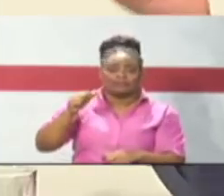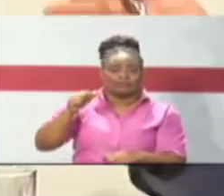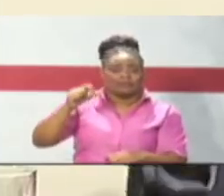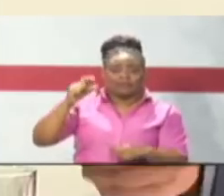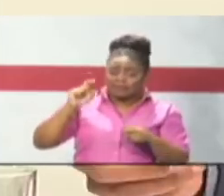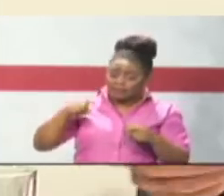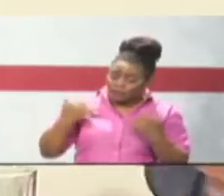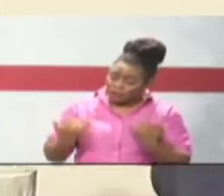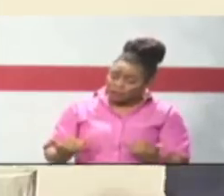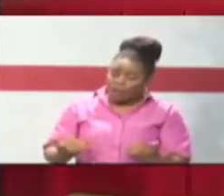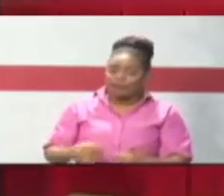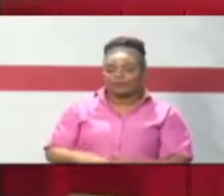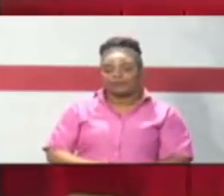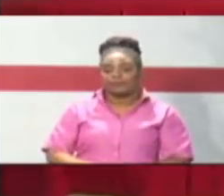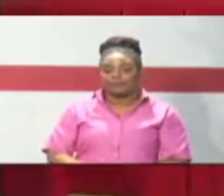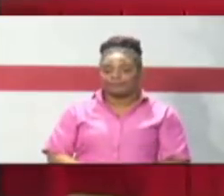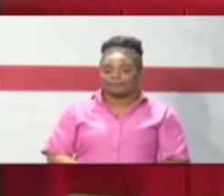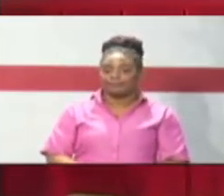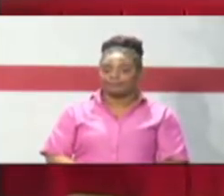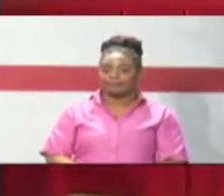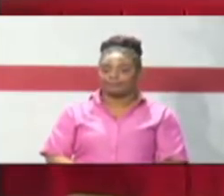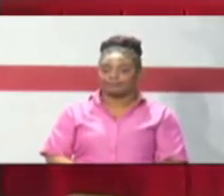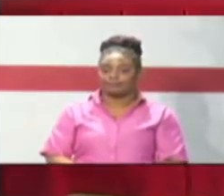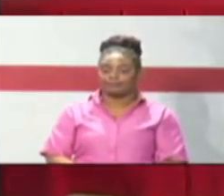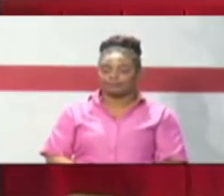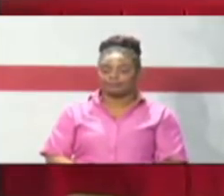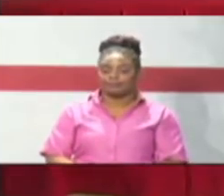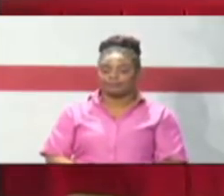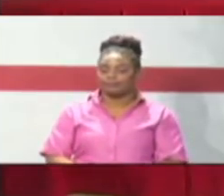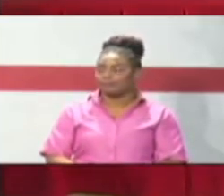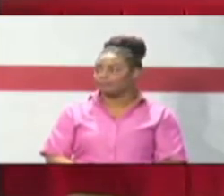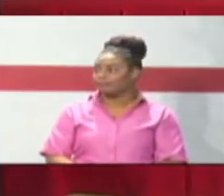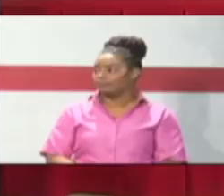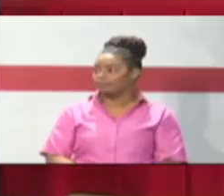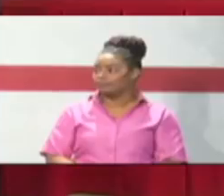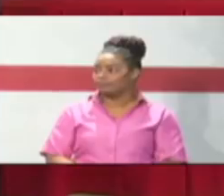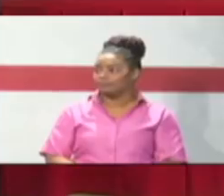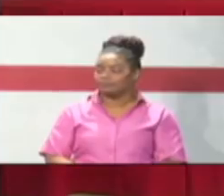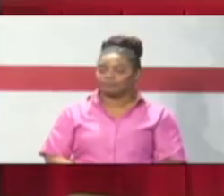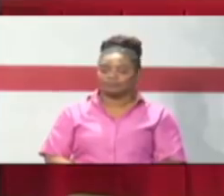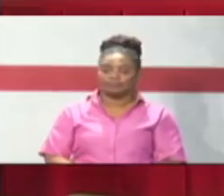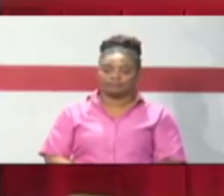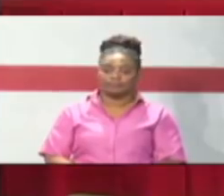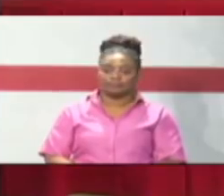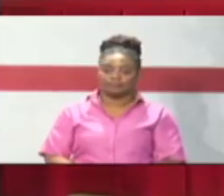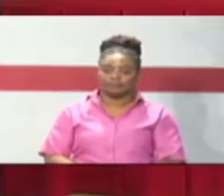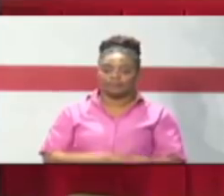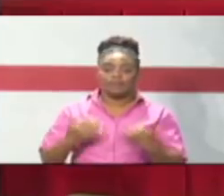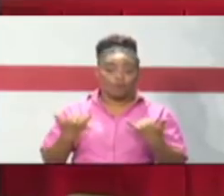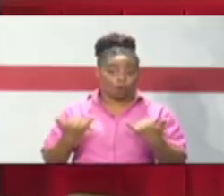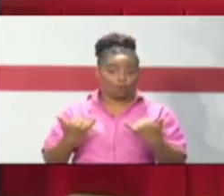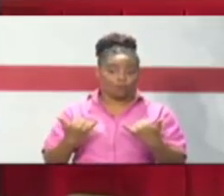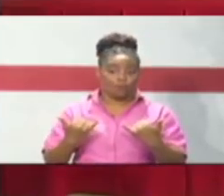asking the questions. Thank you very much, Minister. We now go to Newsday.